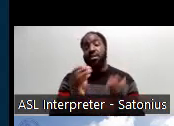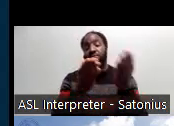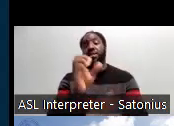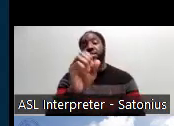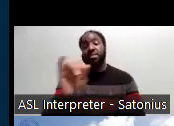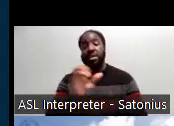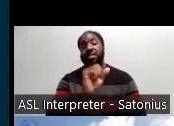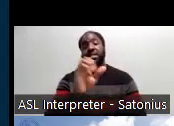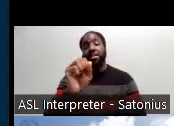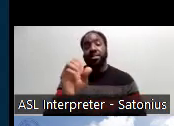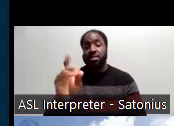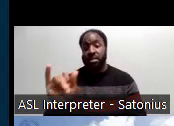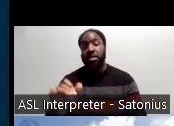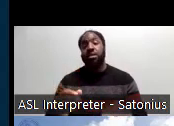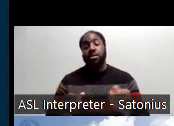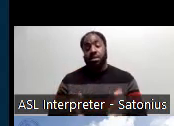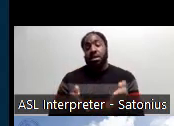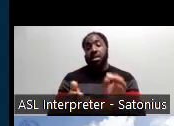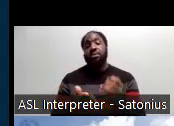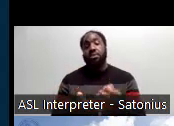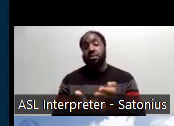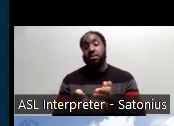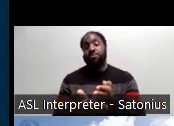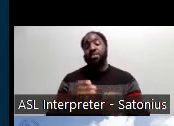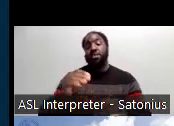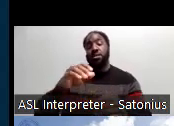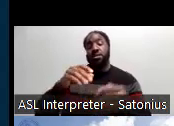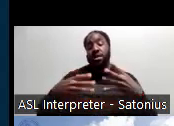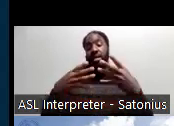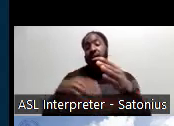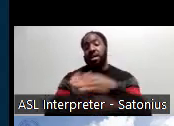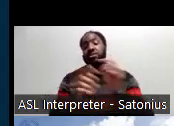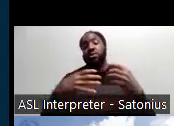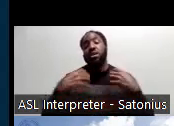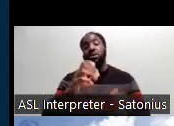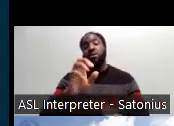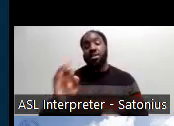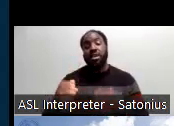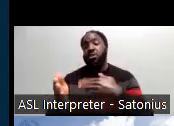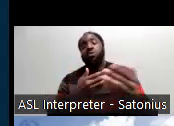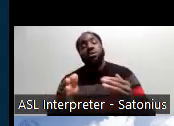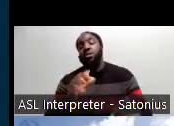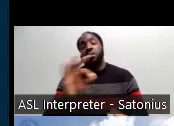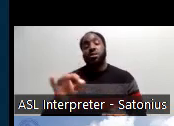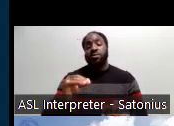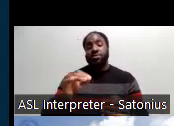The expansion of healthcare to all older adults that began last summer, regardless of immigration status,